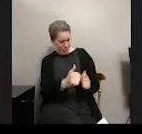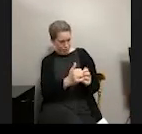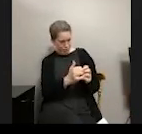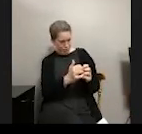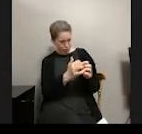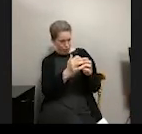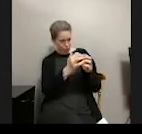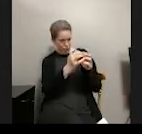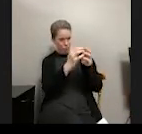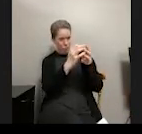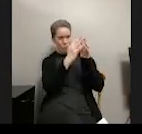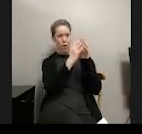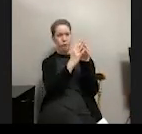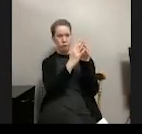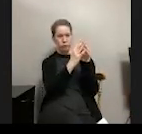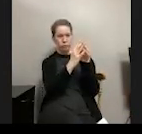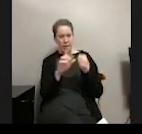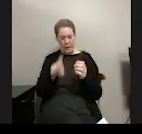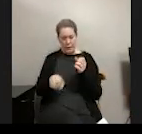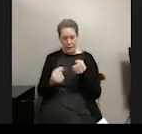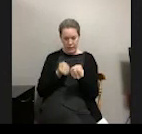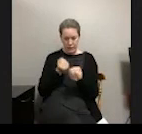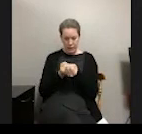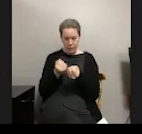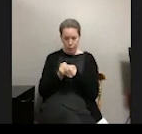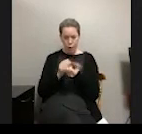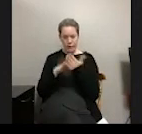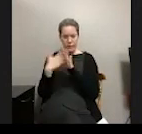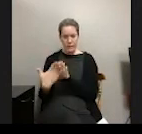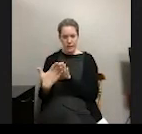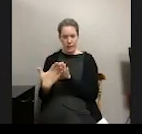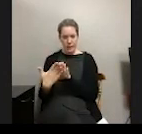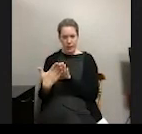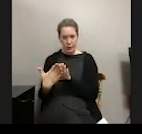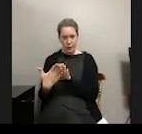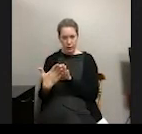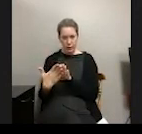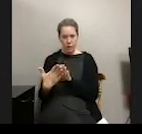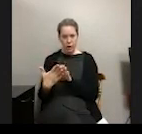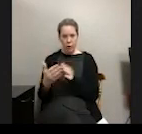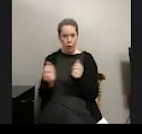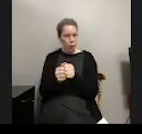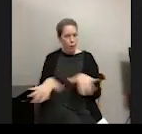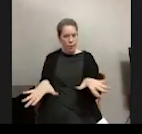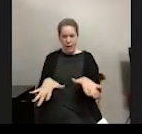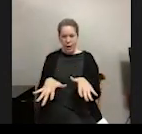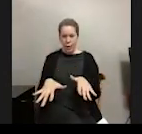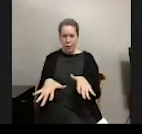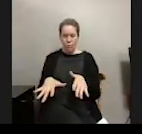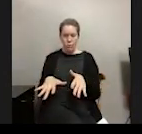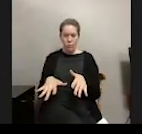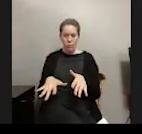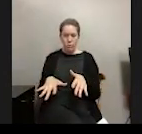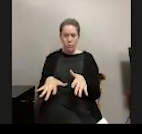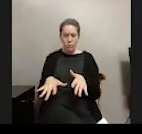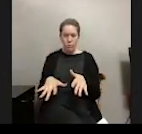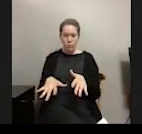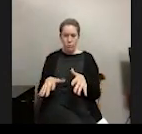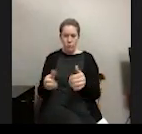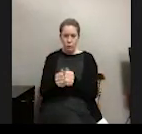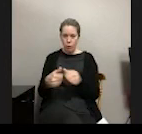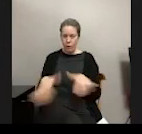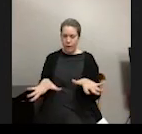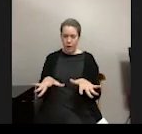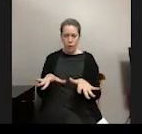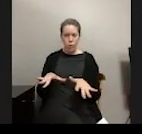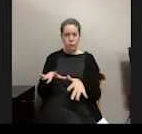city to exist and survive without huge tax cuts. Oh, sorry, without huge taxes. Sorry.